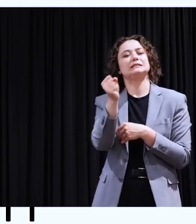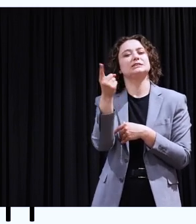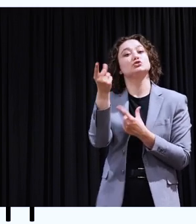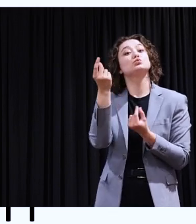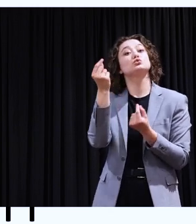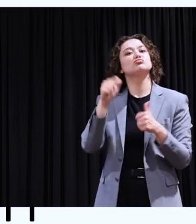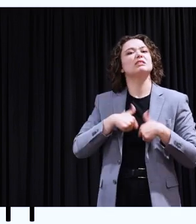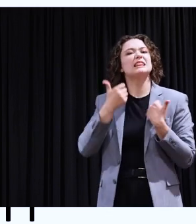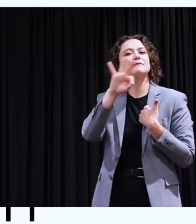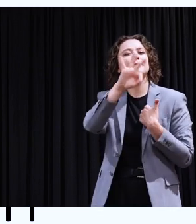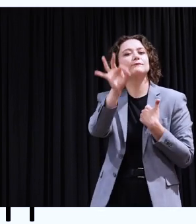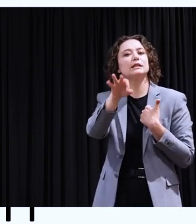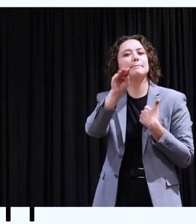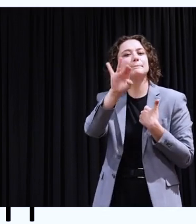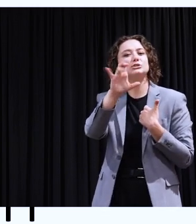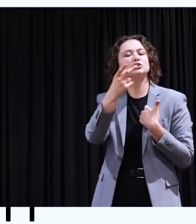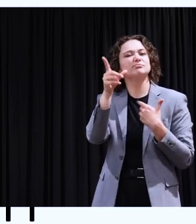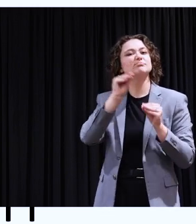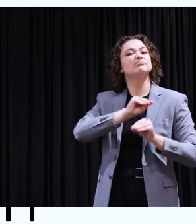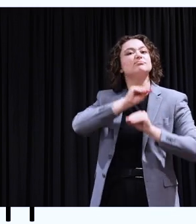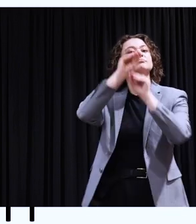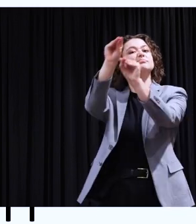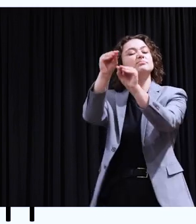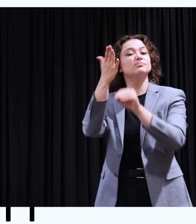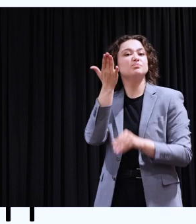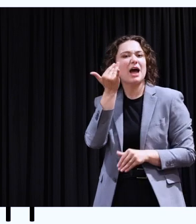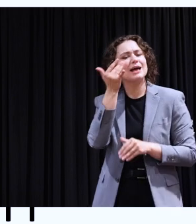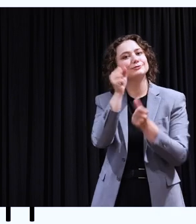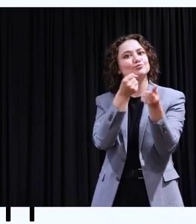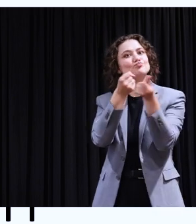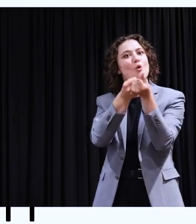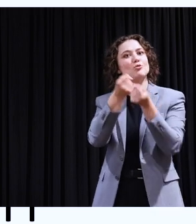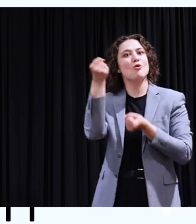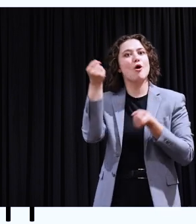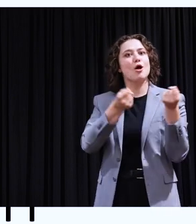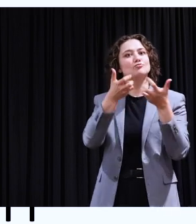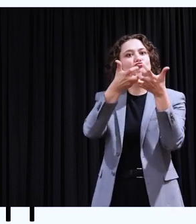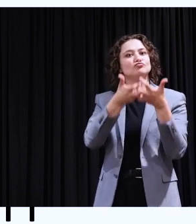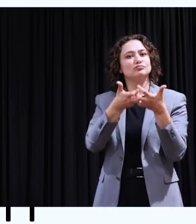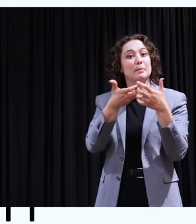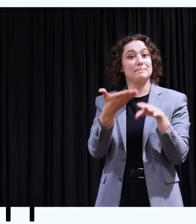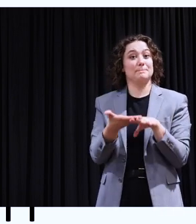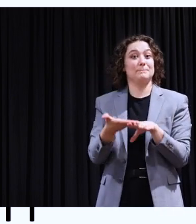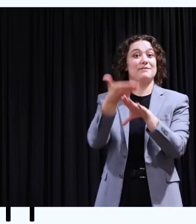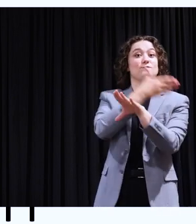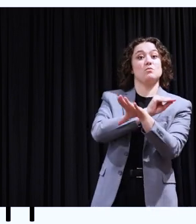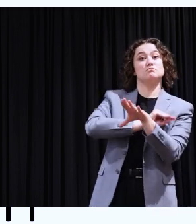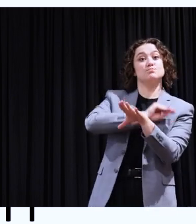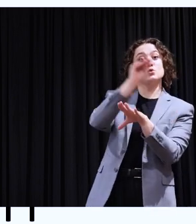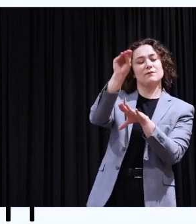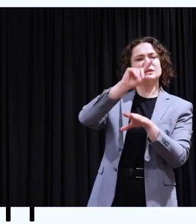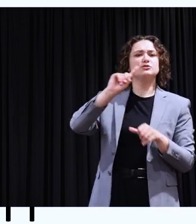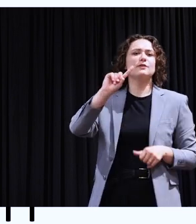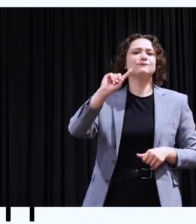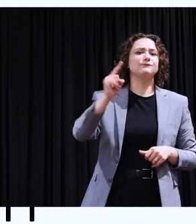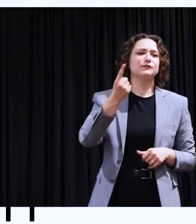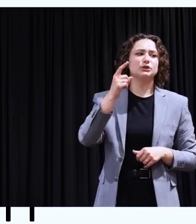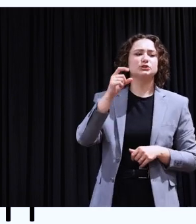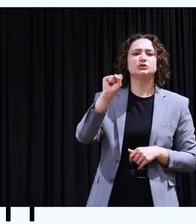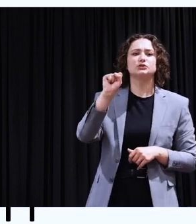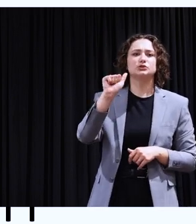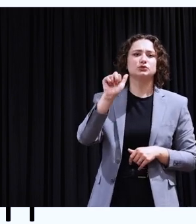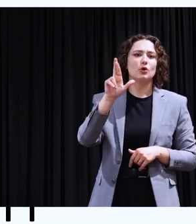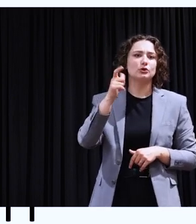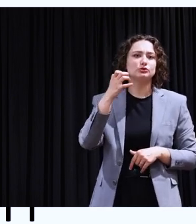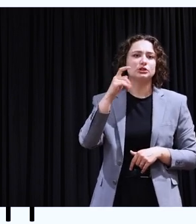that he can help support the automobile industry. Prior to that, he was the first Sergeant General in the Airborne, and so he really felt